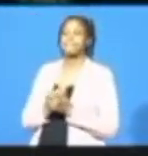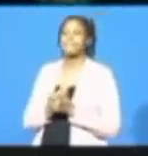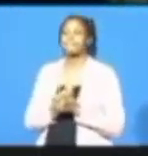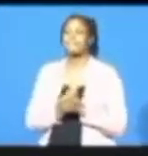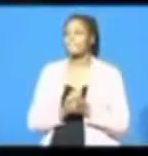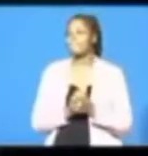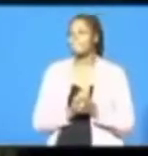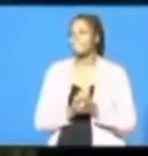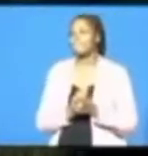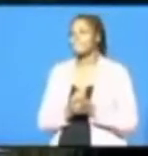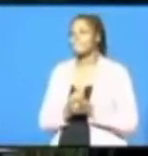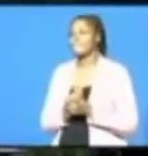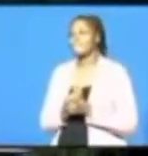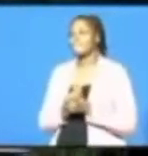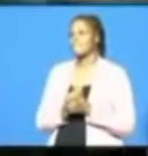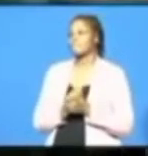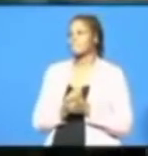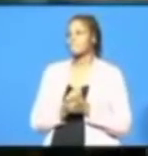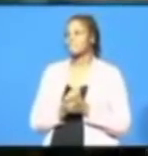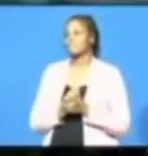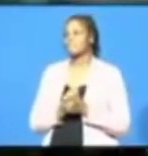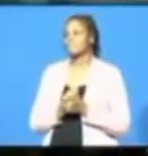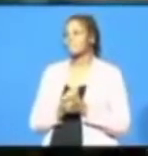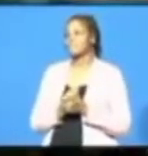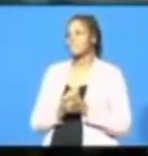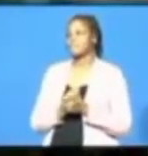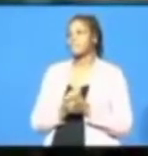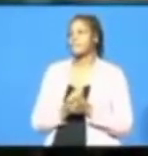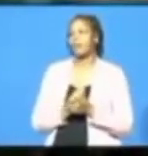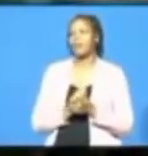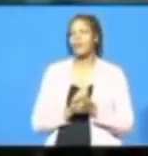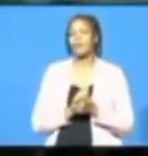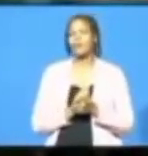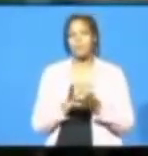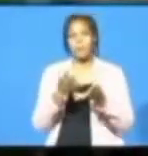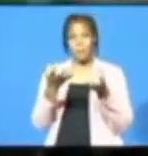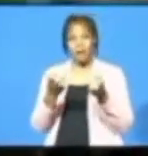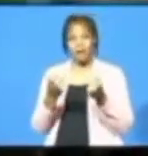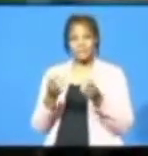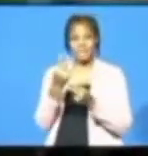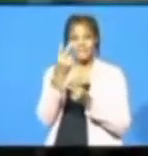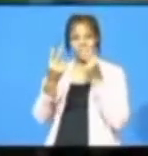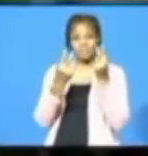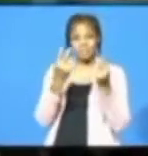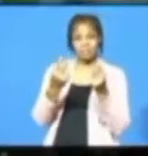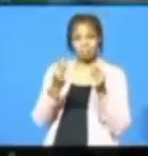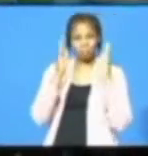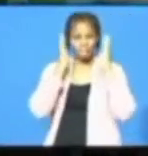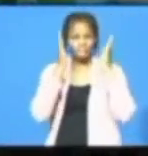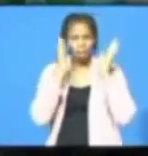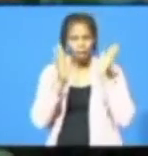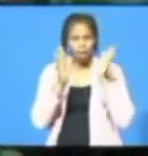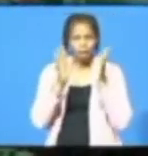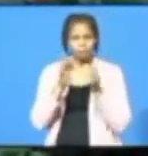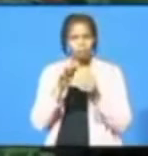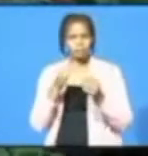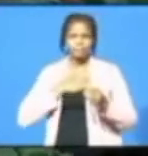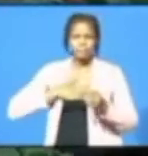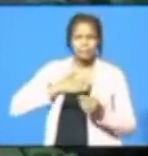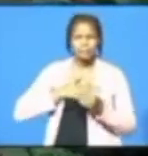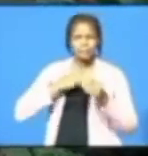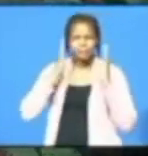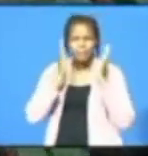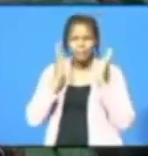I want every Adventist to sit up. I want every visitor to be attentive.